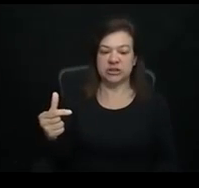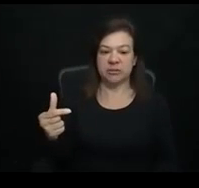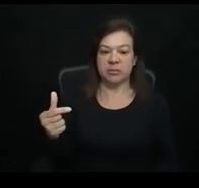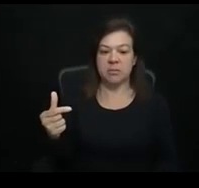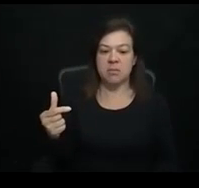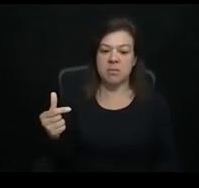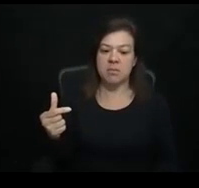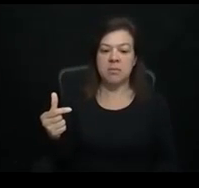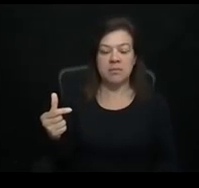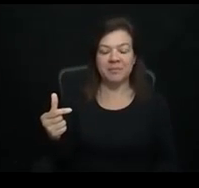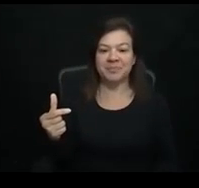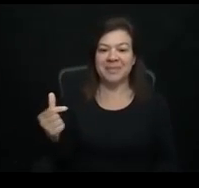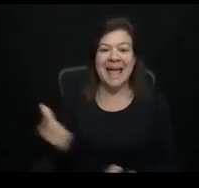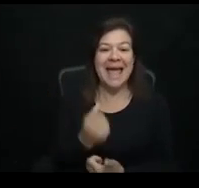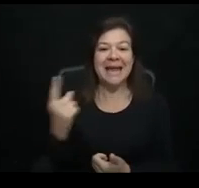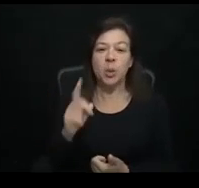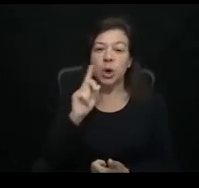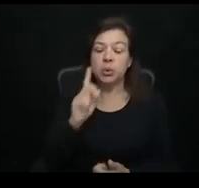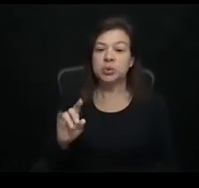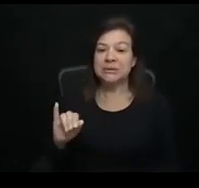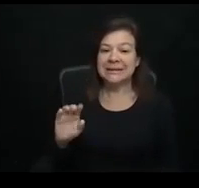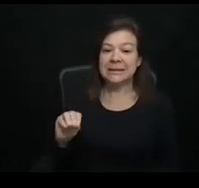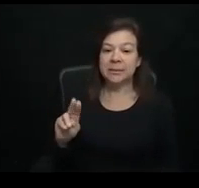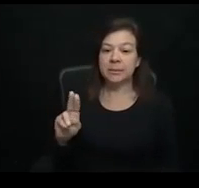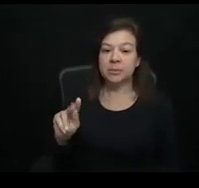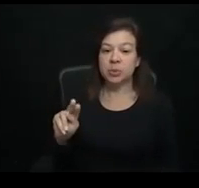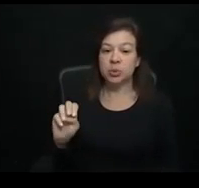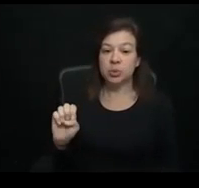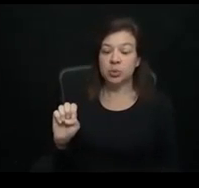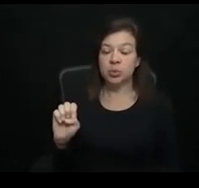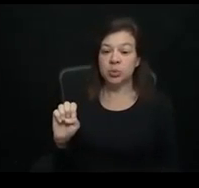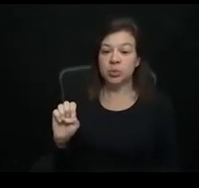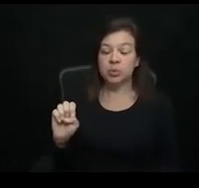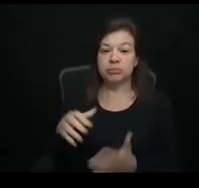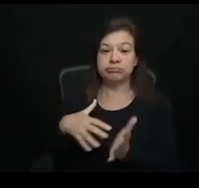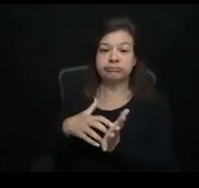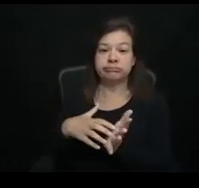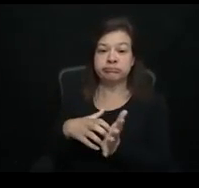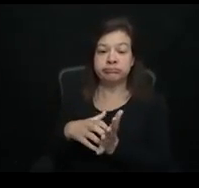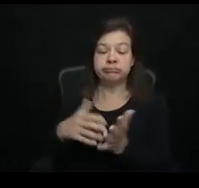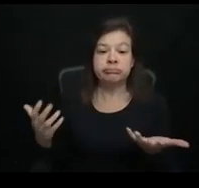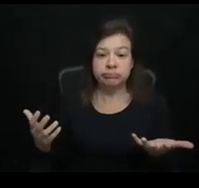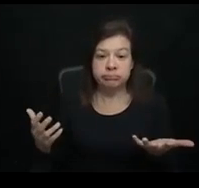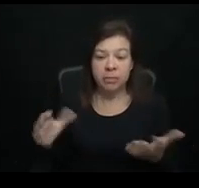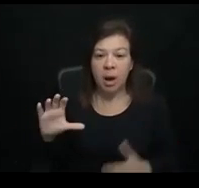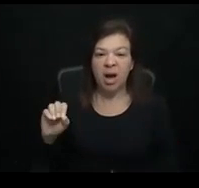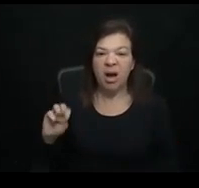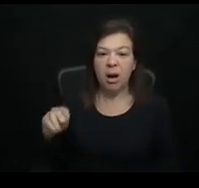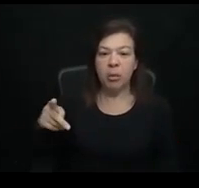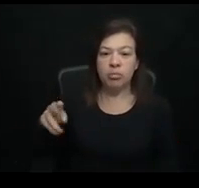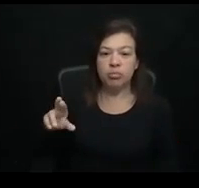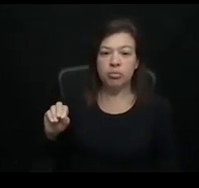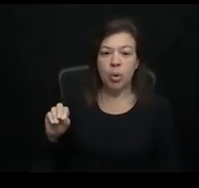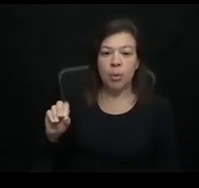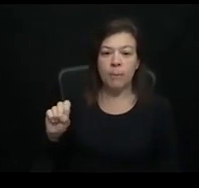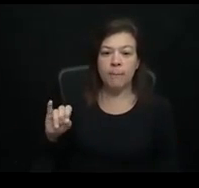it's anybody who's immune compromised, and that means anybody with a respiratory